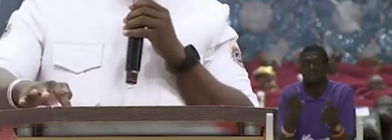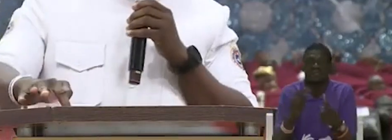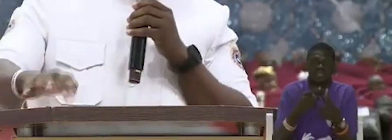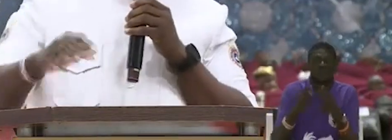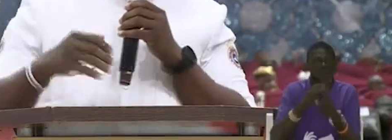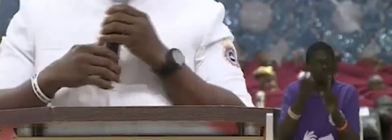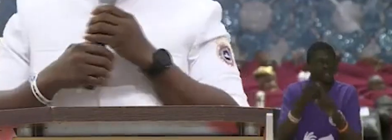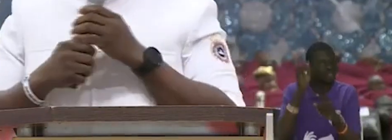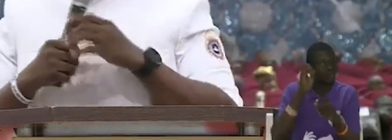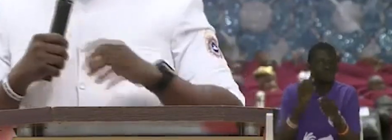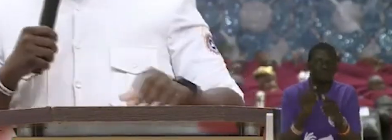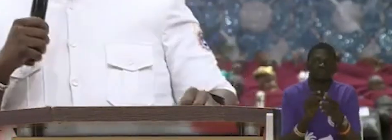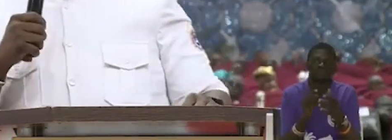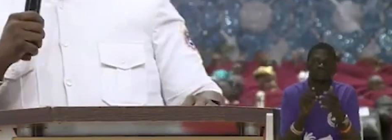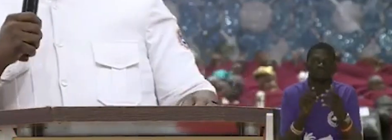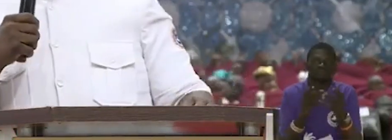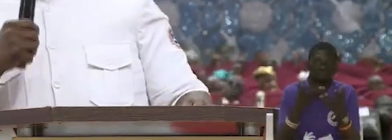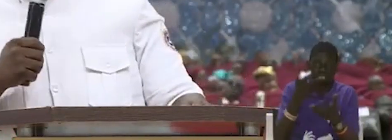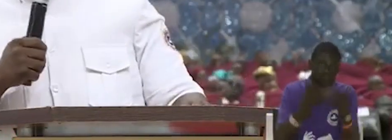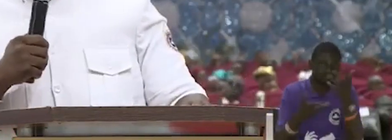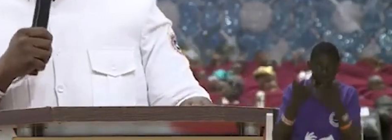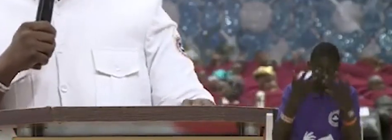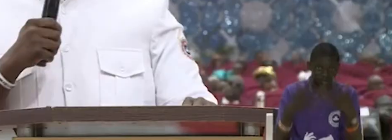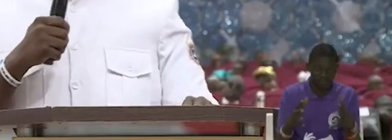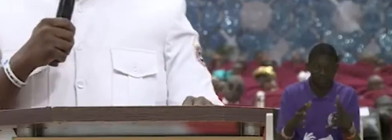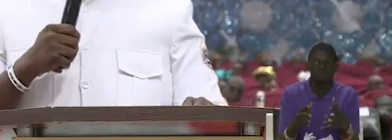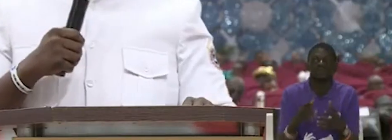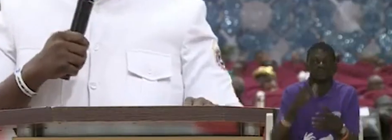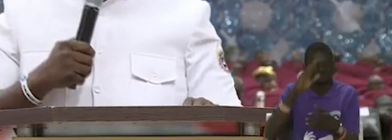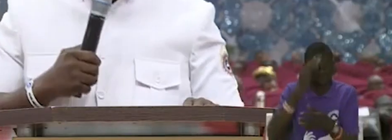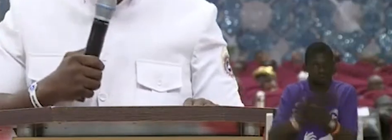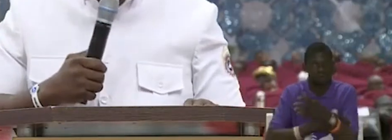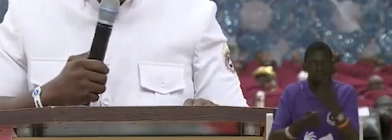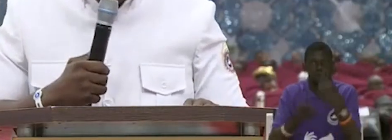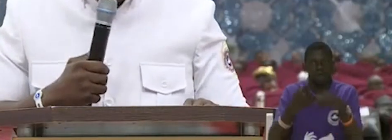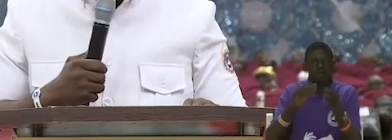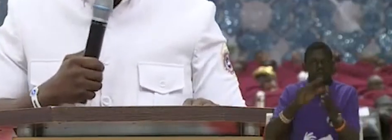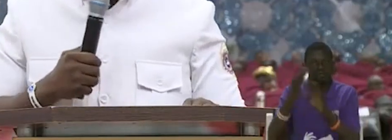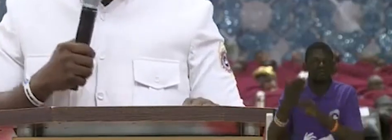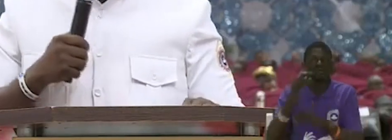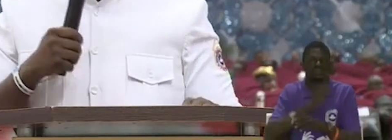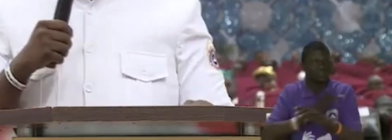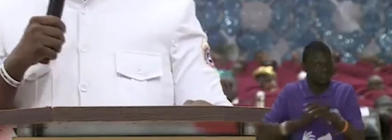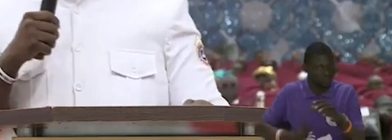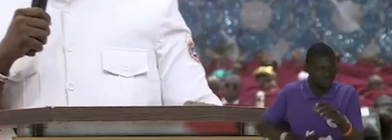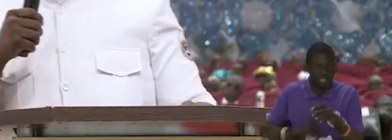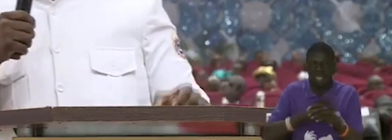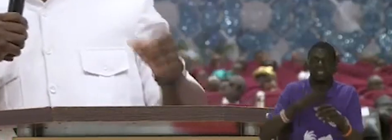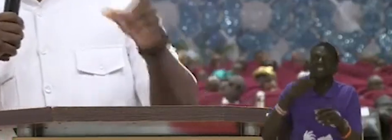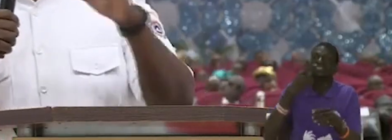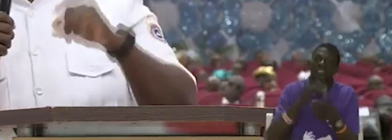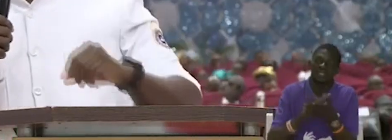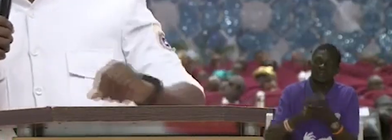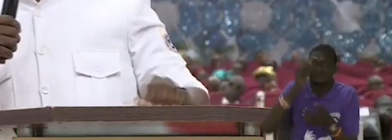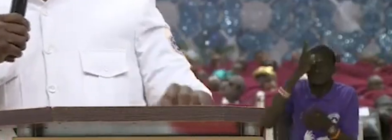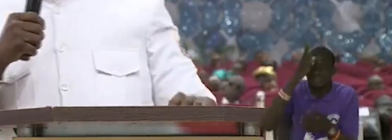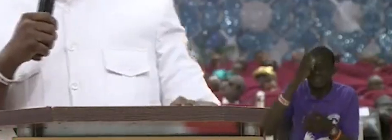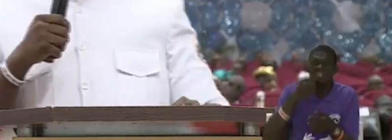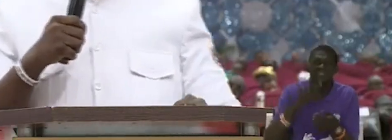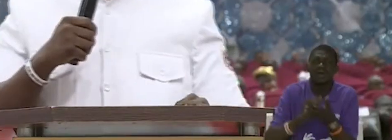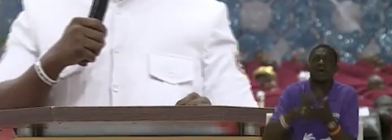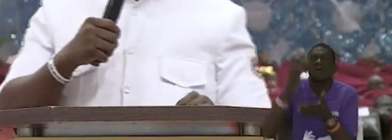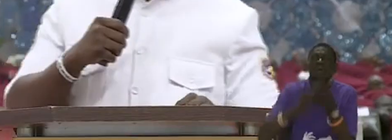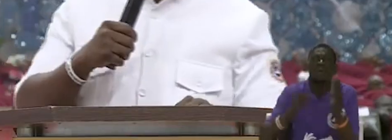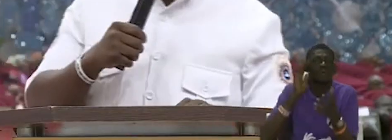it was the D-Day, the son came before his father, the king. And the father said, what will you